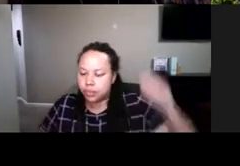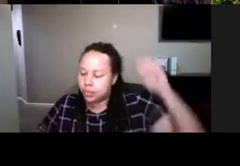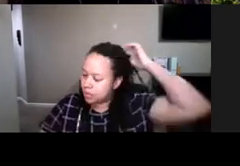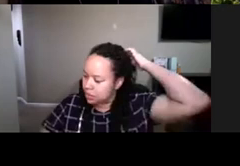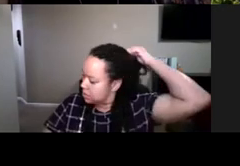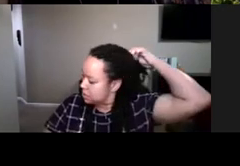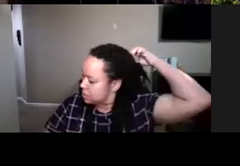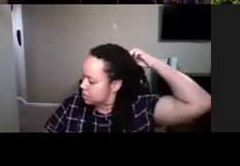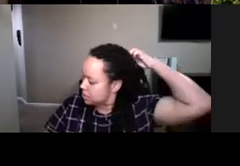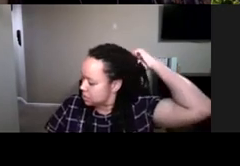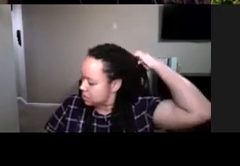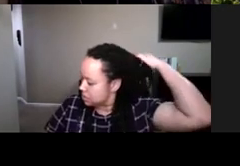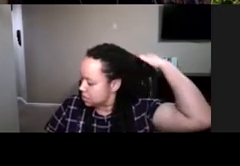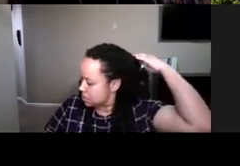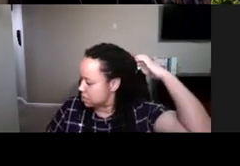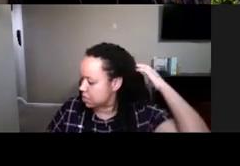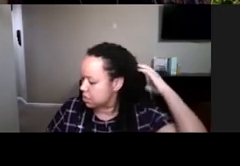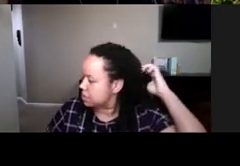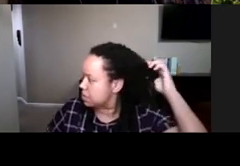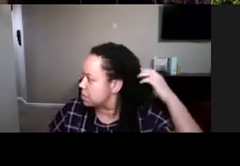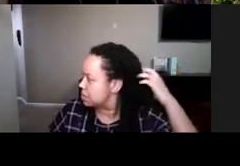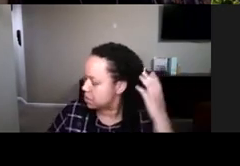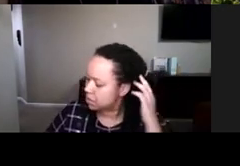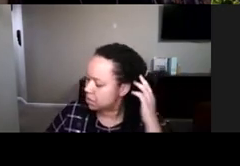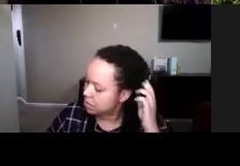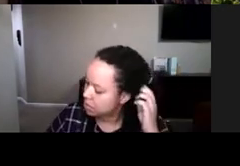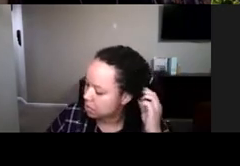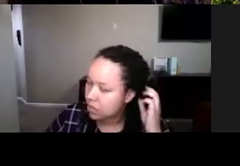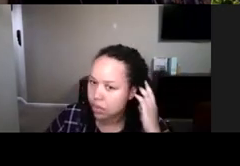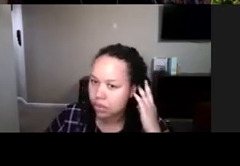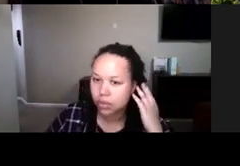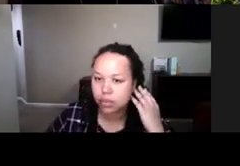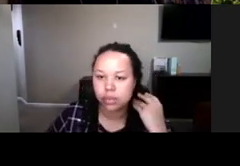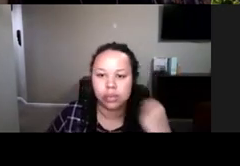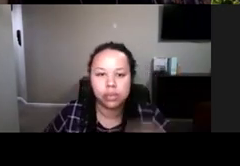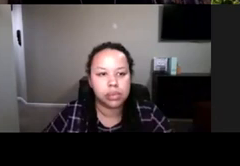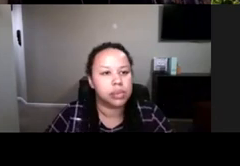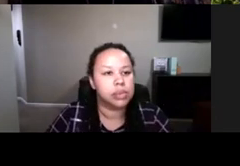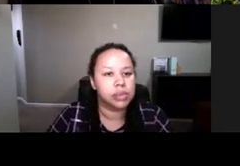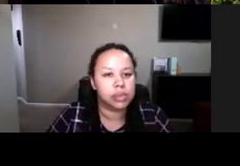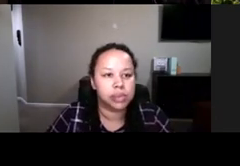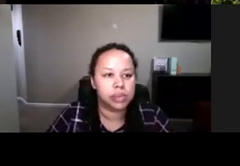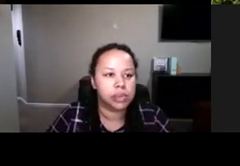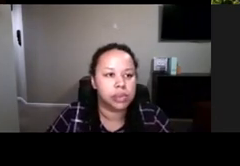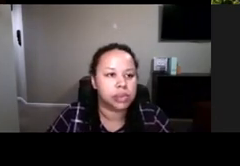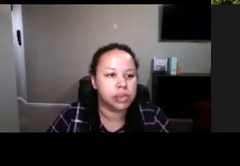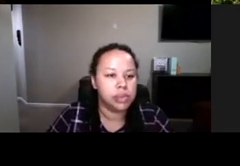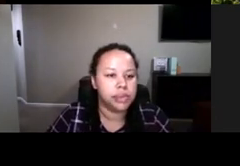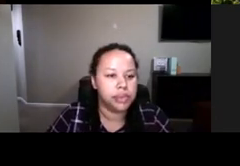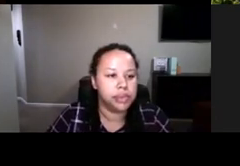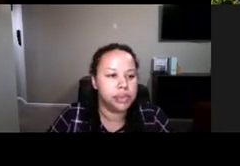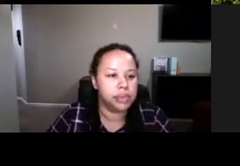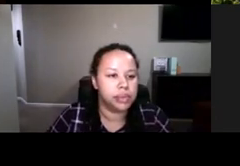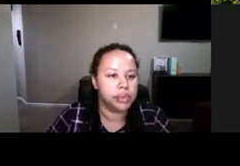well before COVID-19, and we know that it's even more imperative now that we are starting to look at what